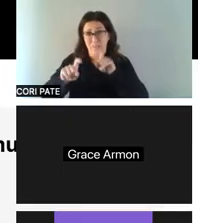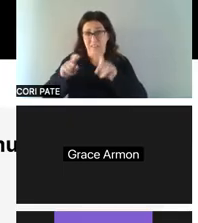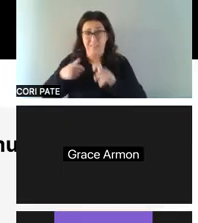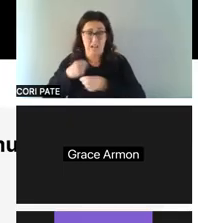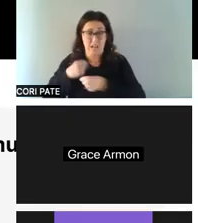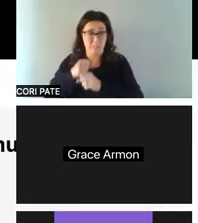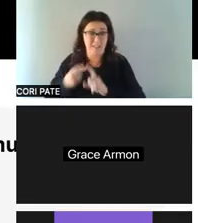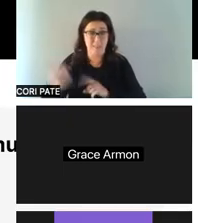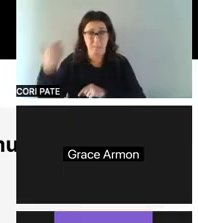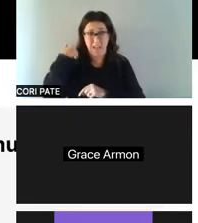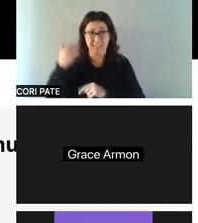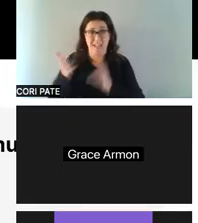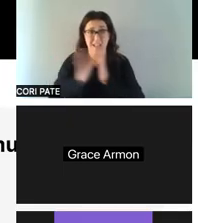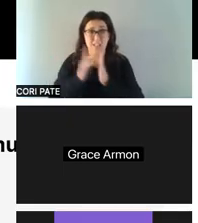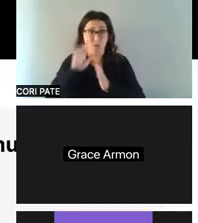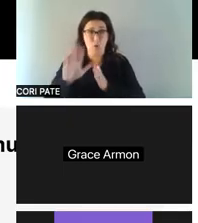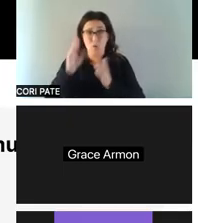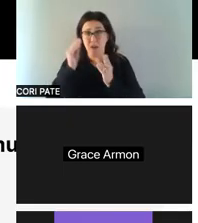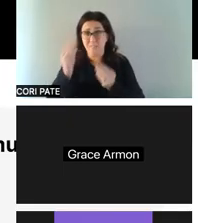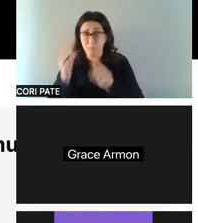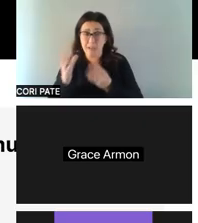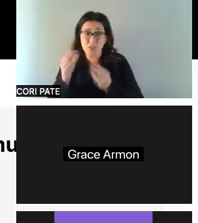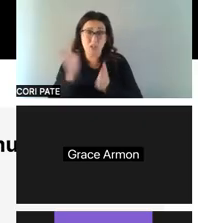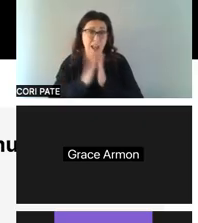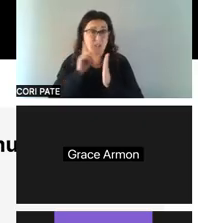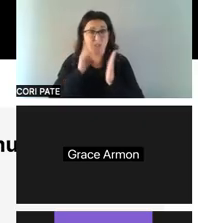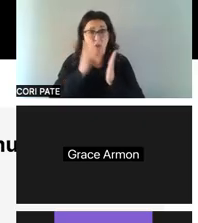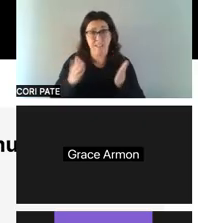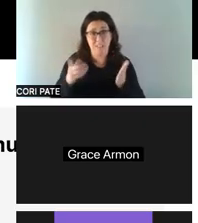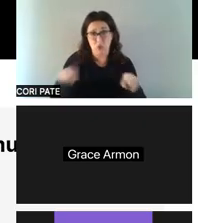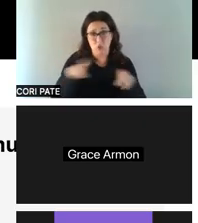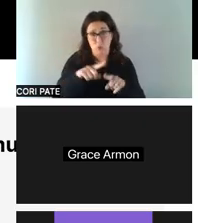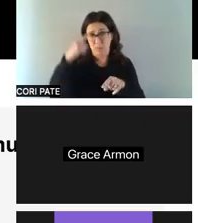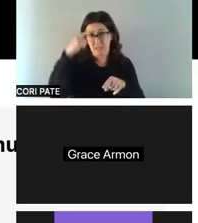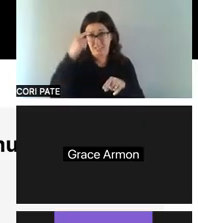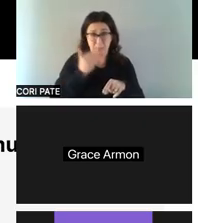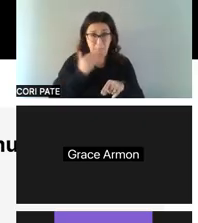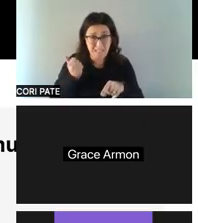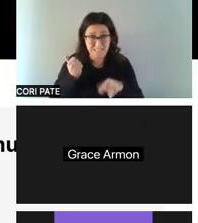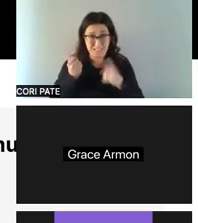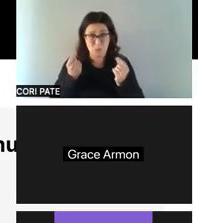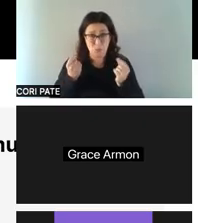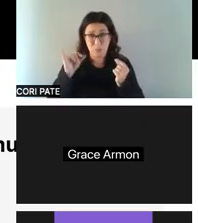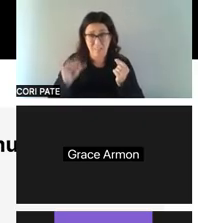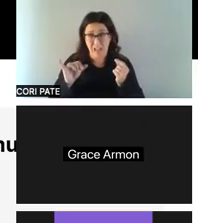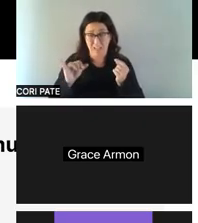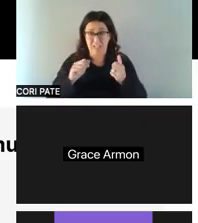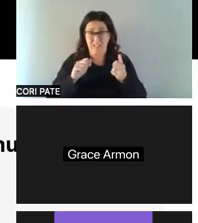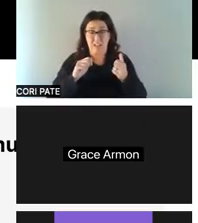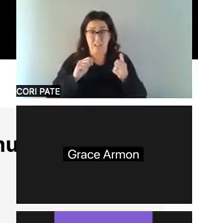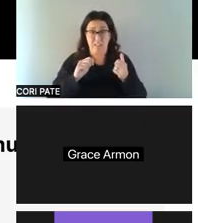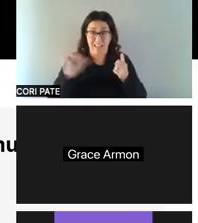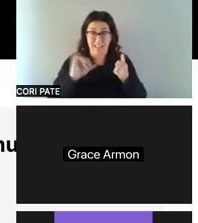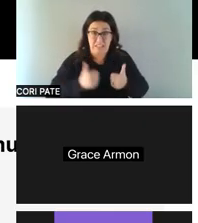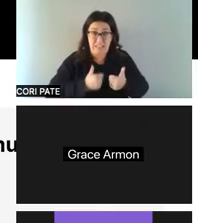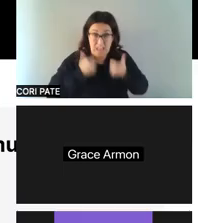for information, asking for things. Do you think it's best to do that live in one of the community of practices,